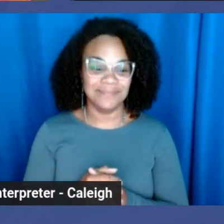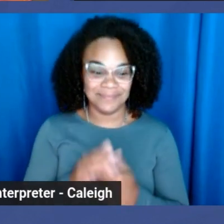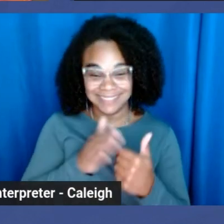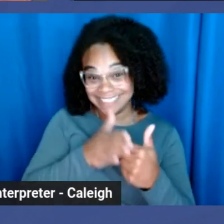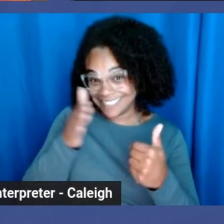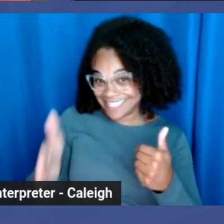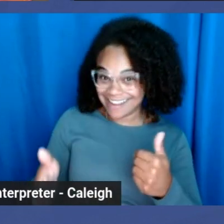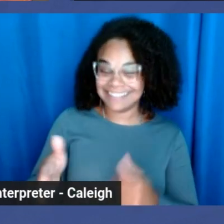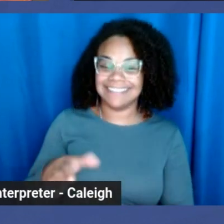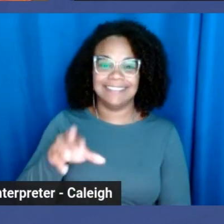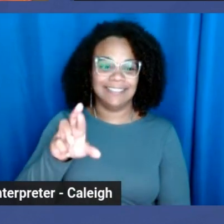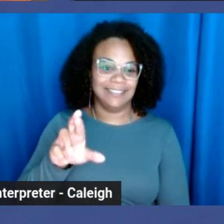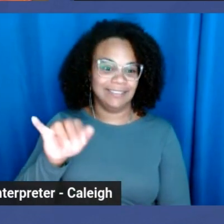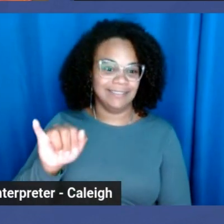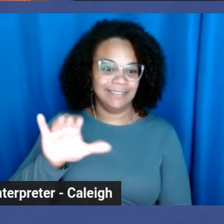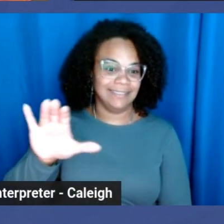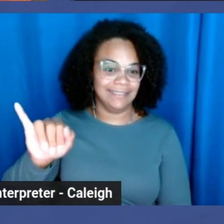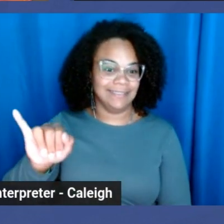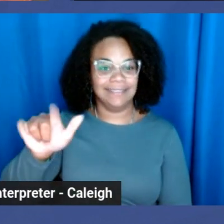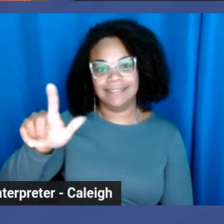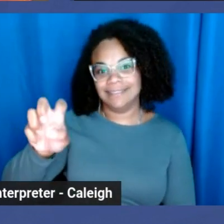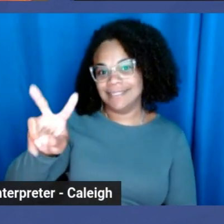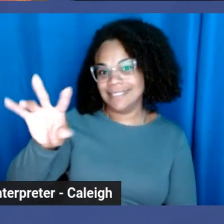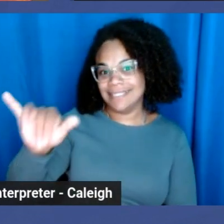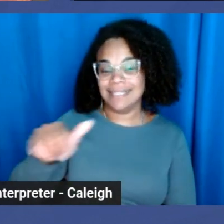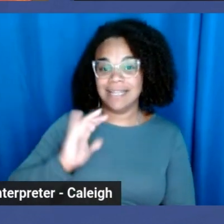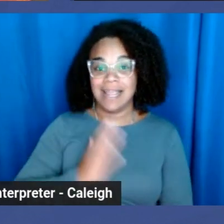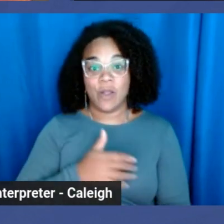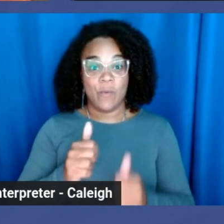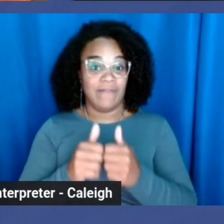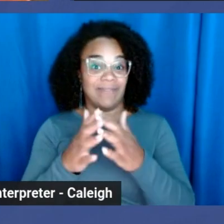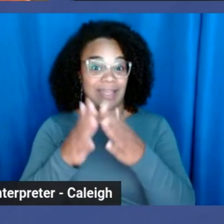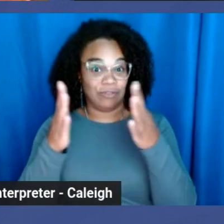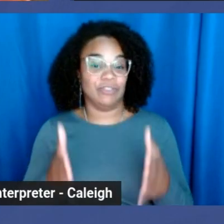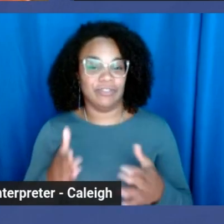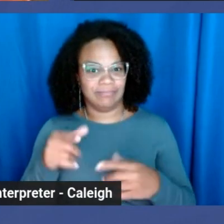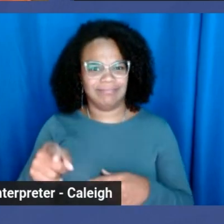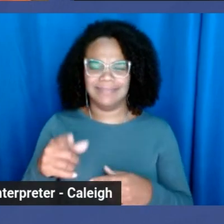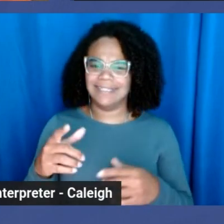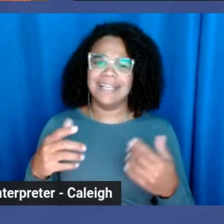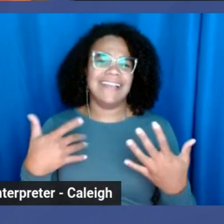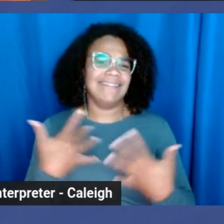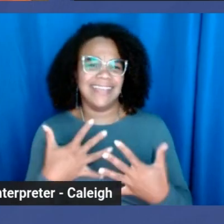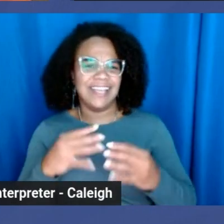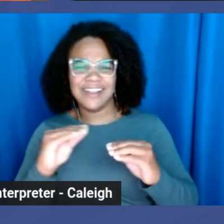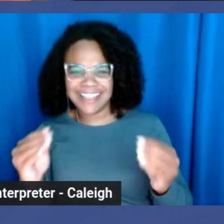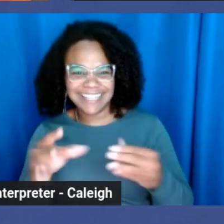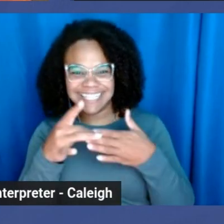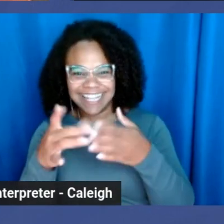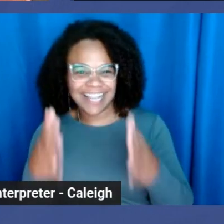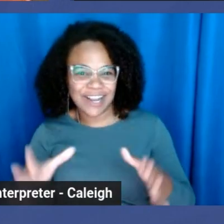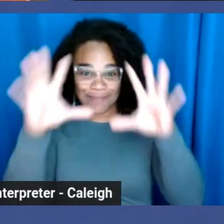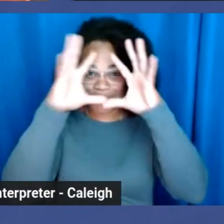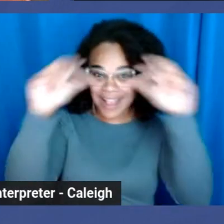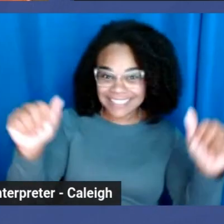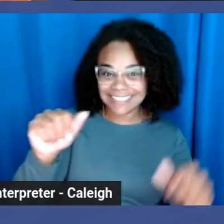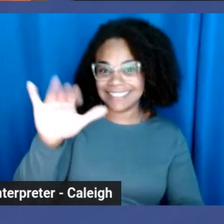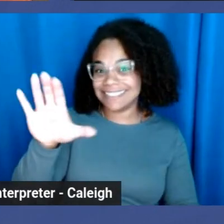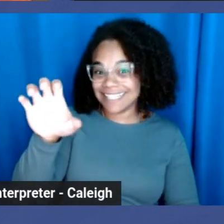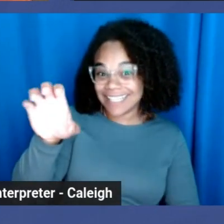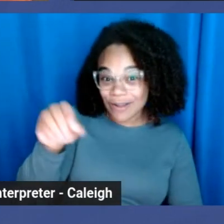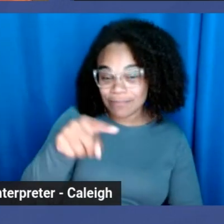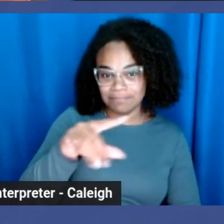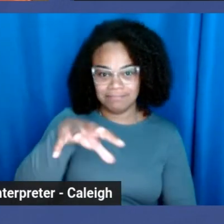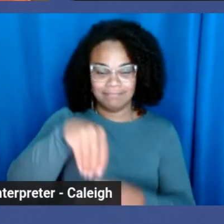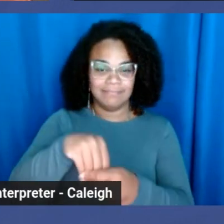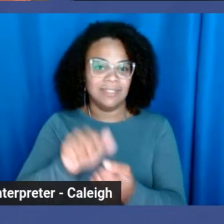Next up, we have Ricky Levy. Ricky is our founder. She's our fearless leader, our president and CEO, and she's been engaged in sexual